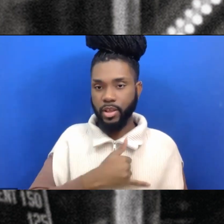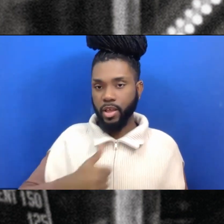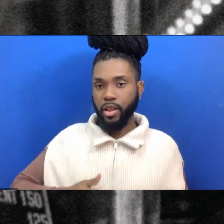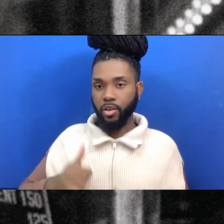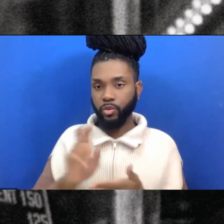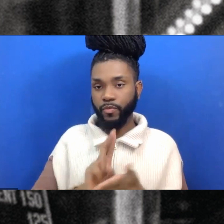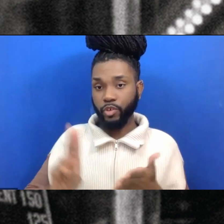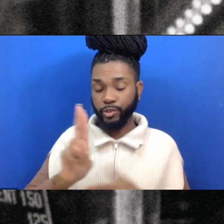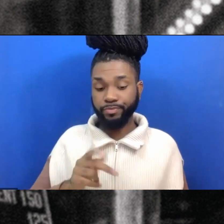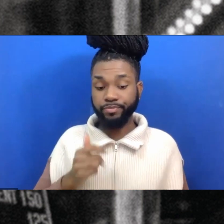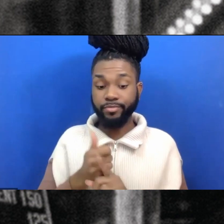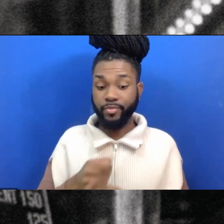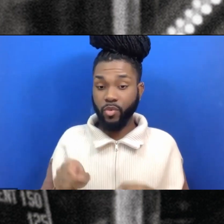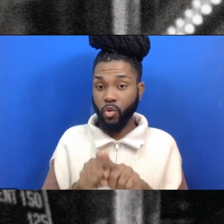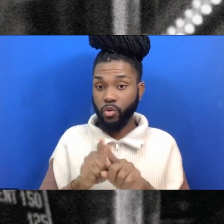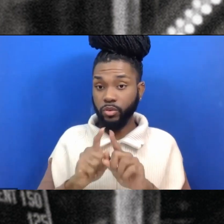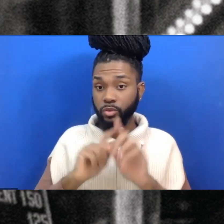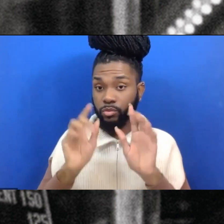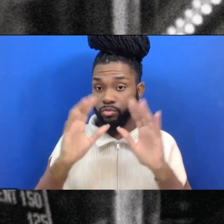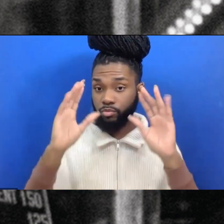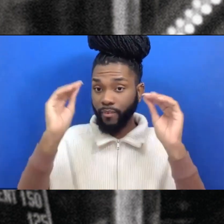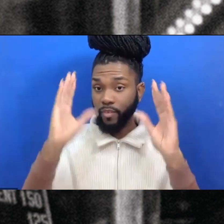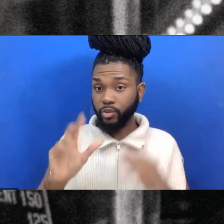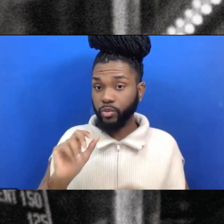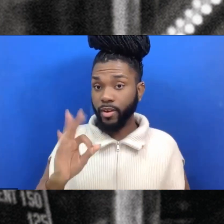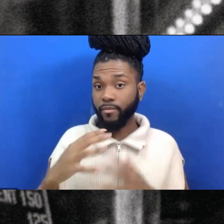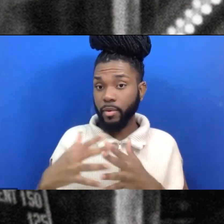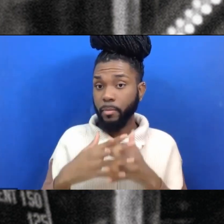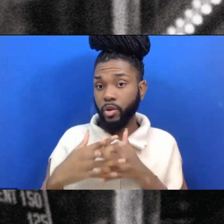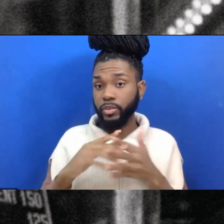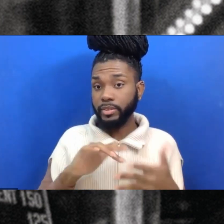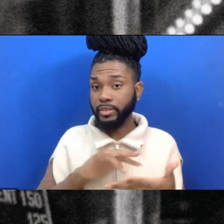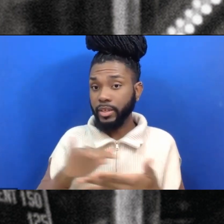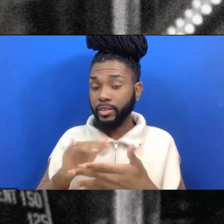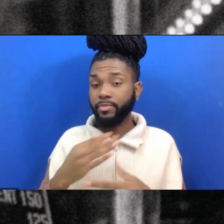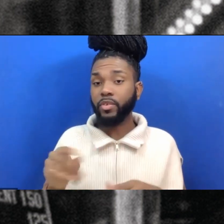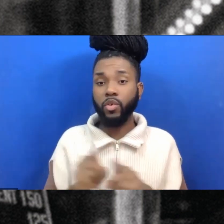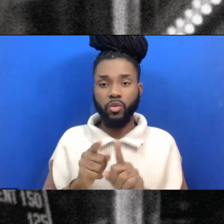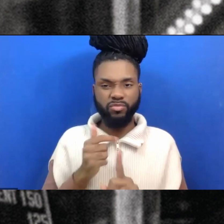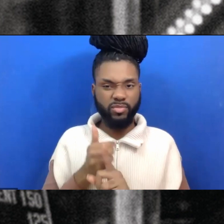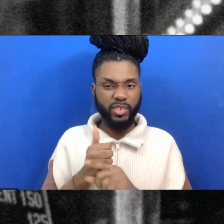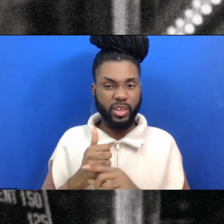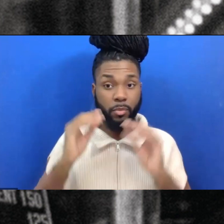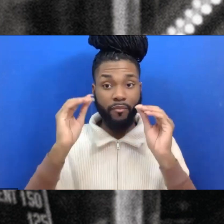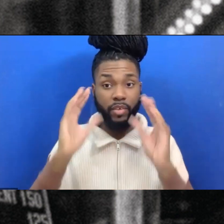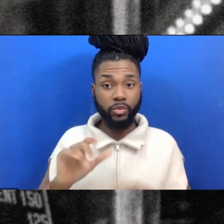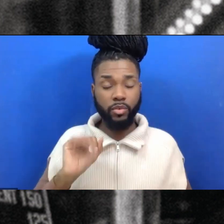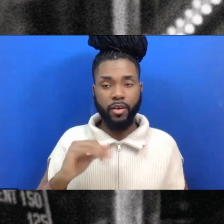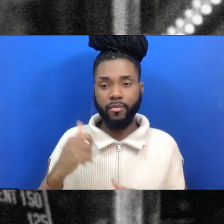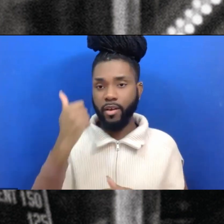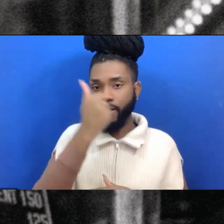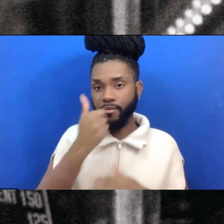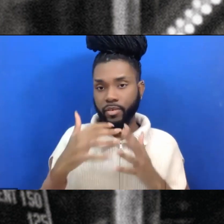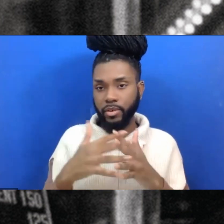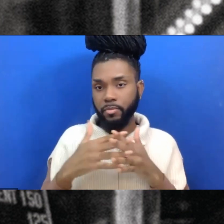where he is also a professor of American Studies and a professor of African American